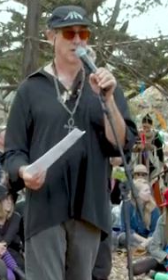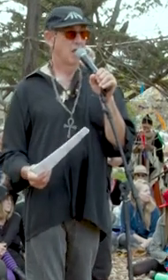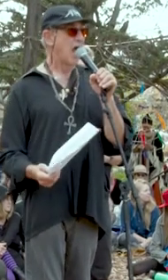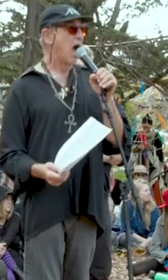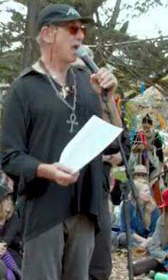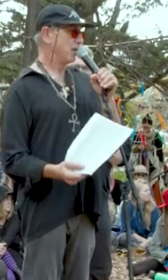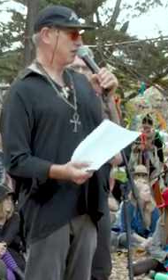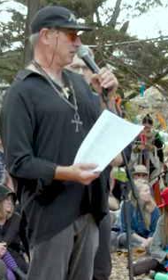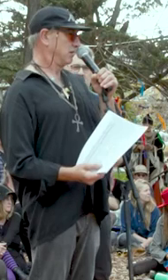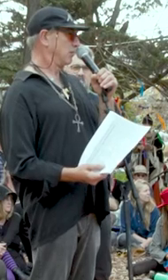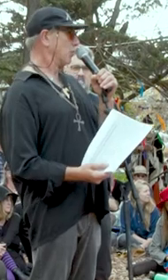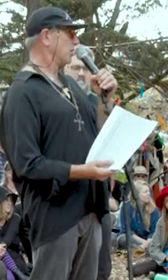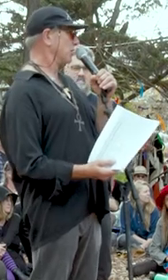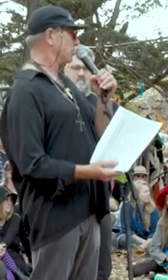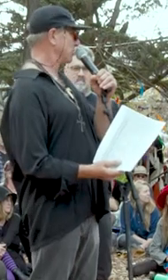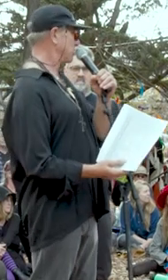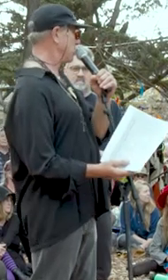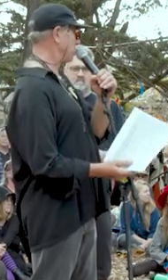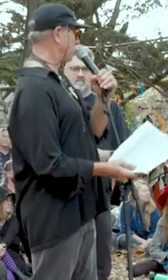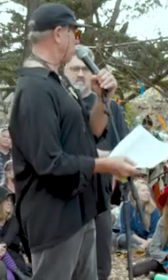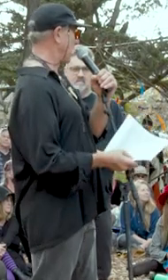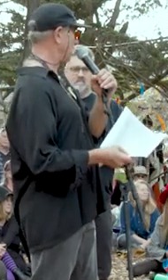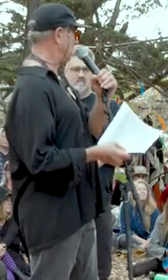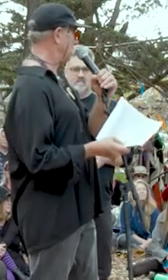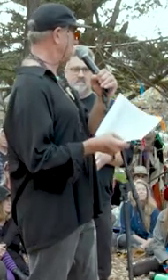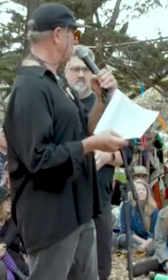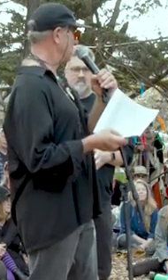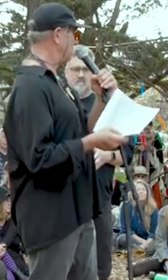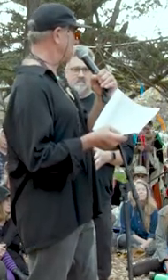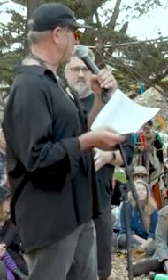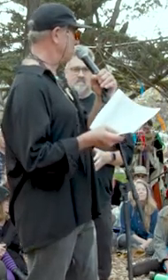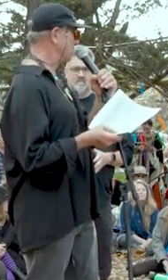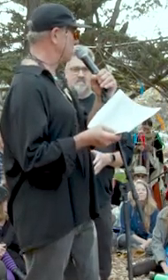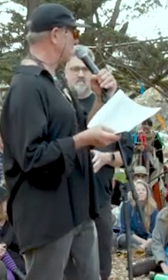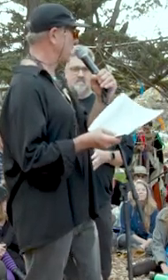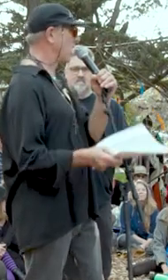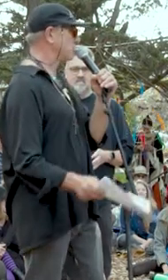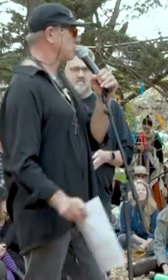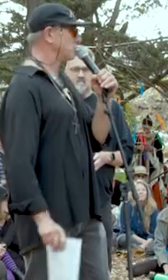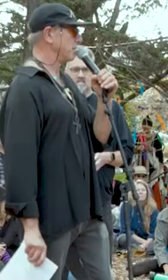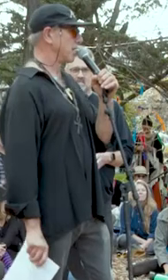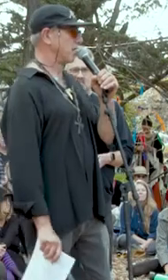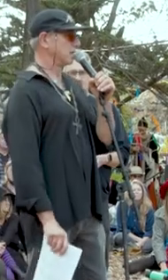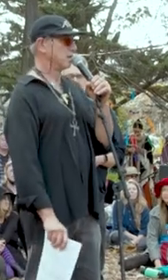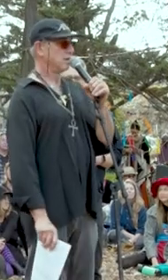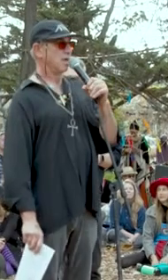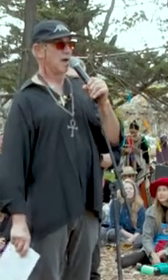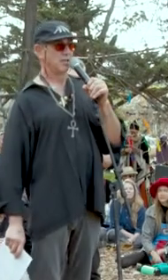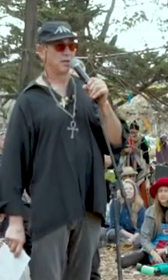here. I, working on this list, even forgot some names like Haj